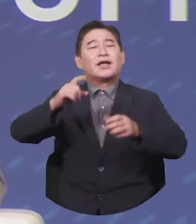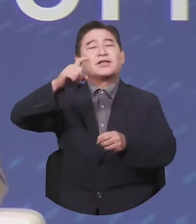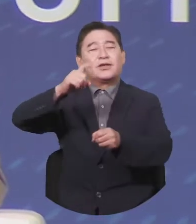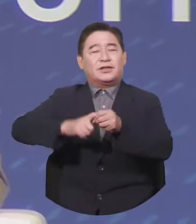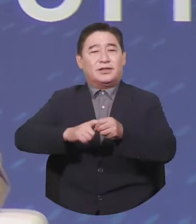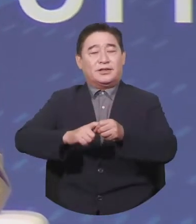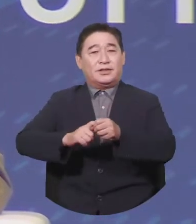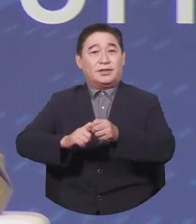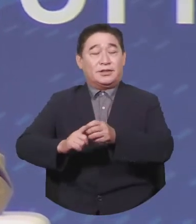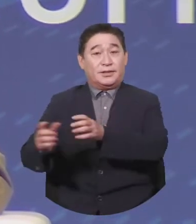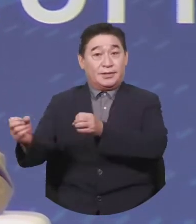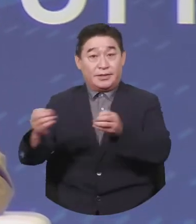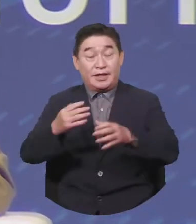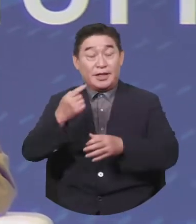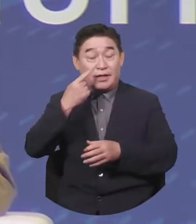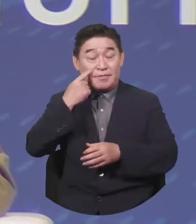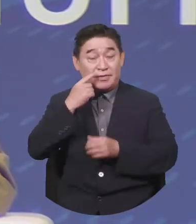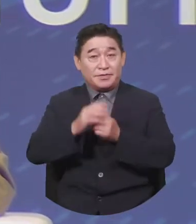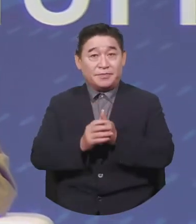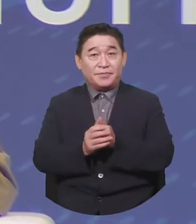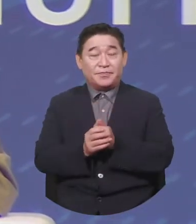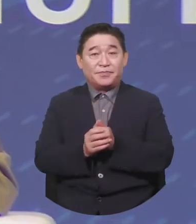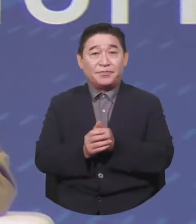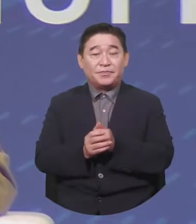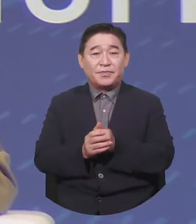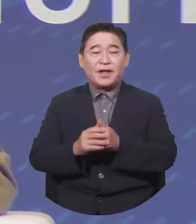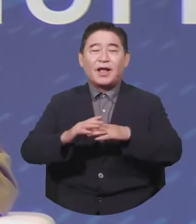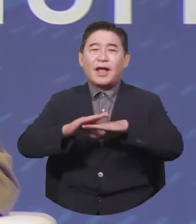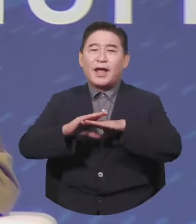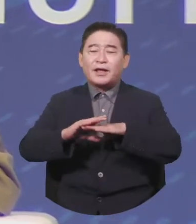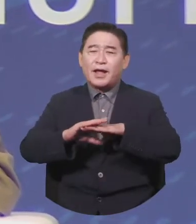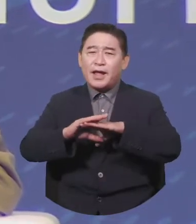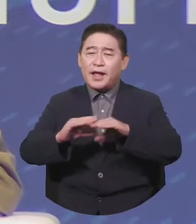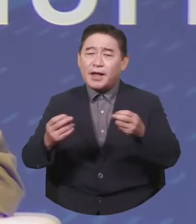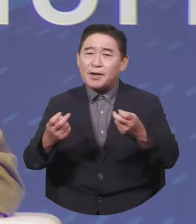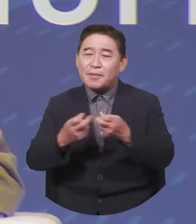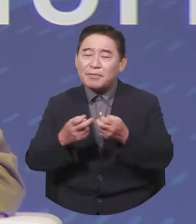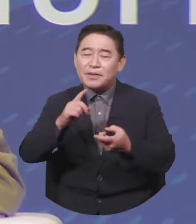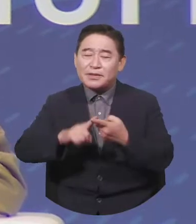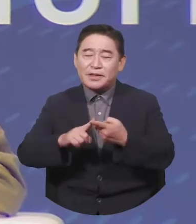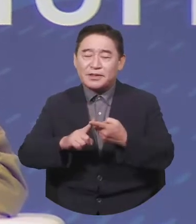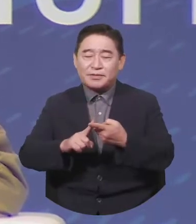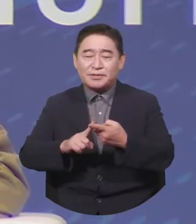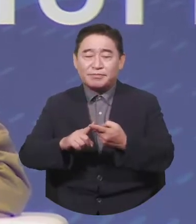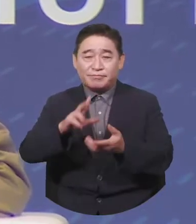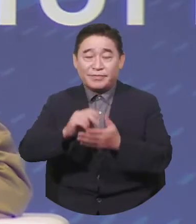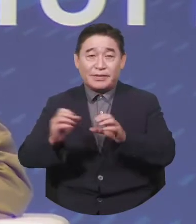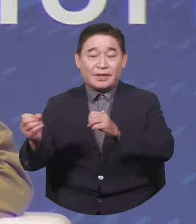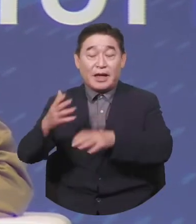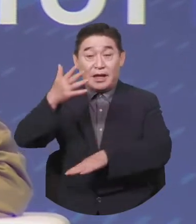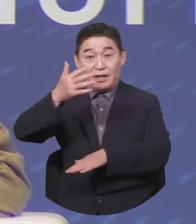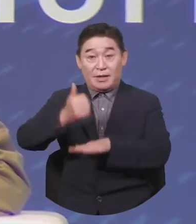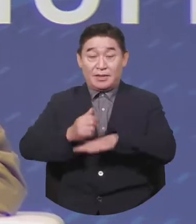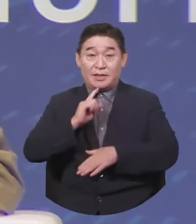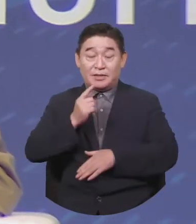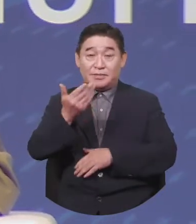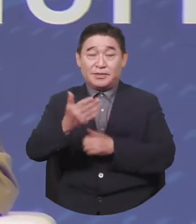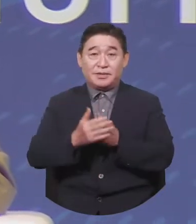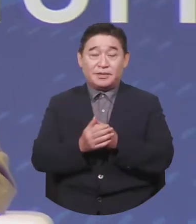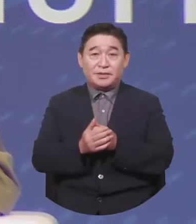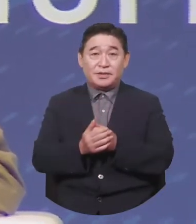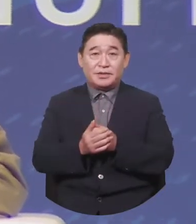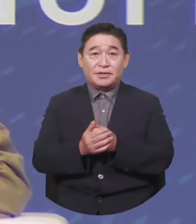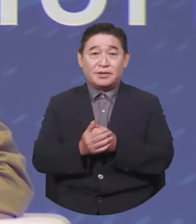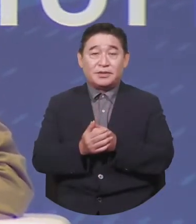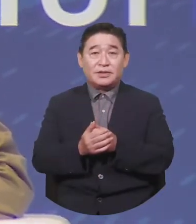the solutions we can think of. And also, finally, I have to mention some of the geopolitical